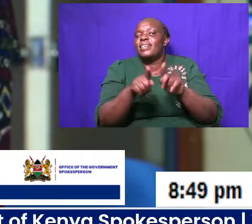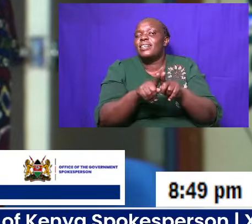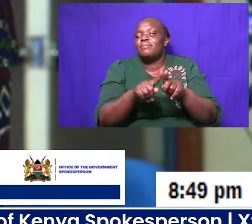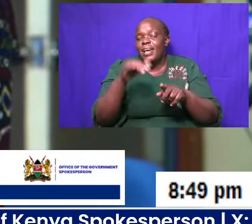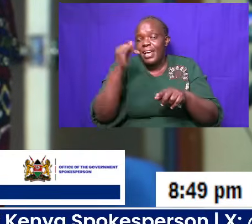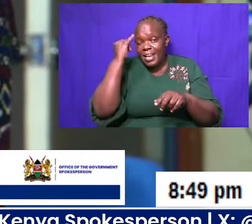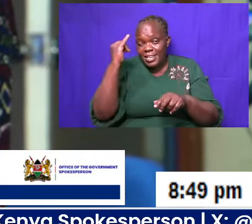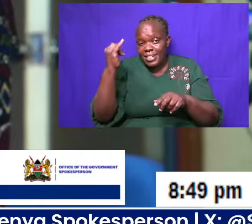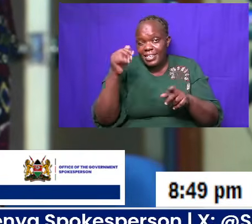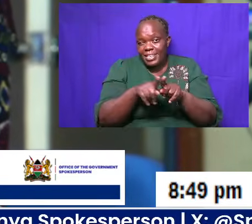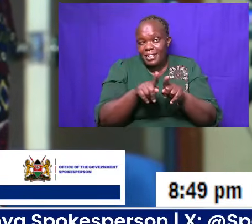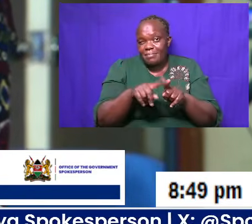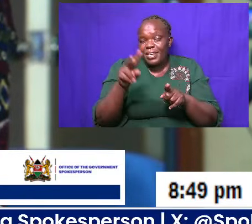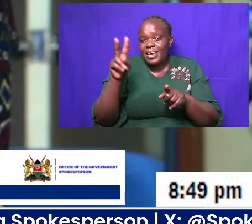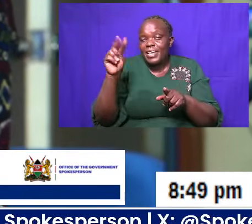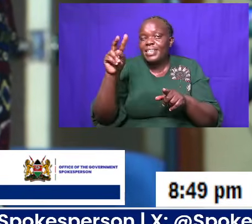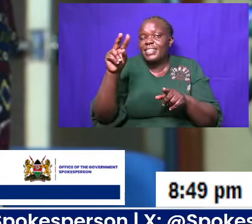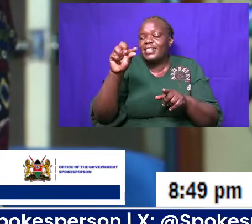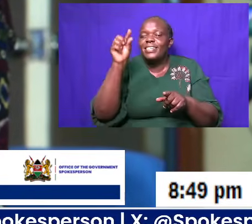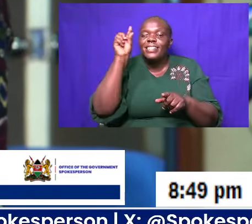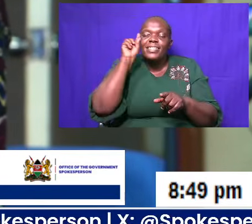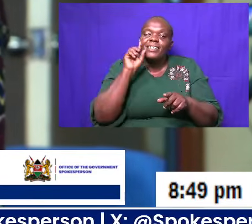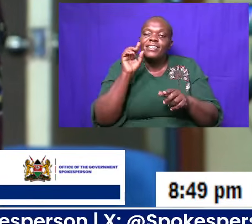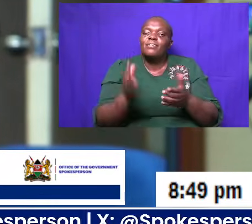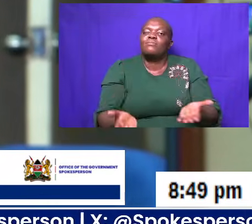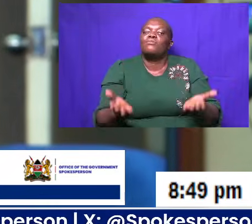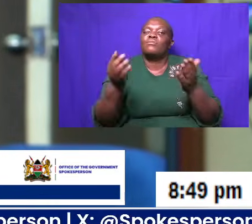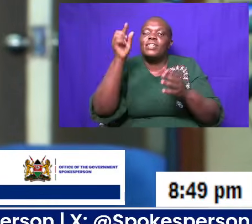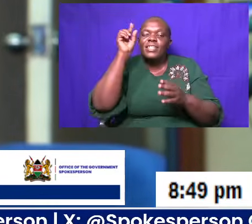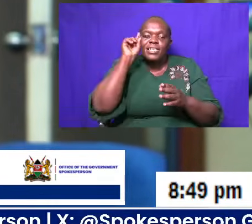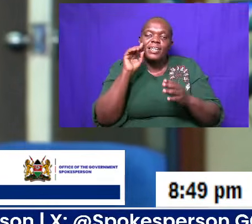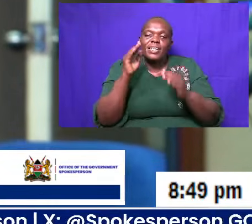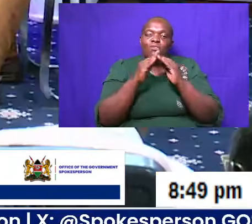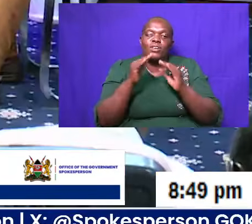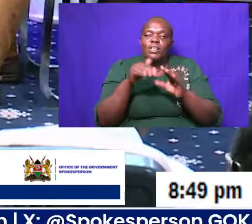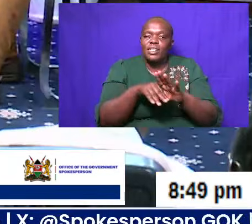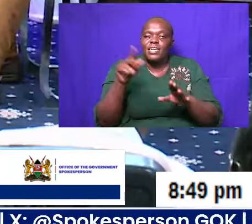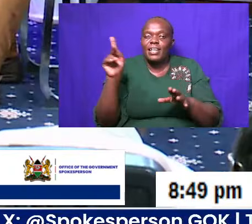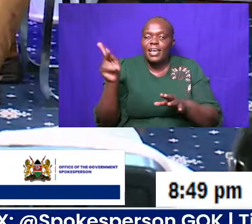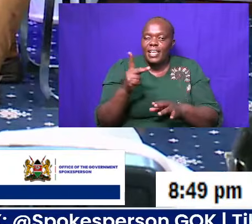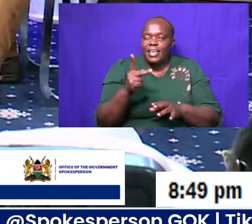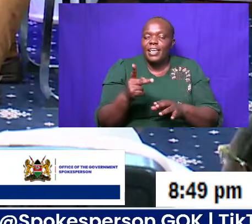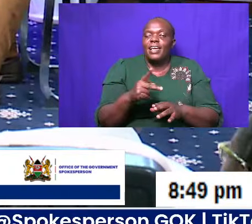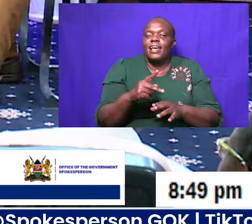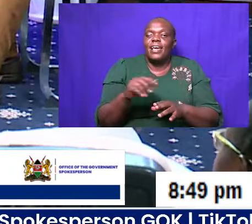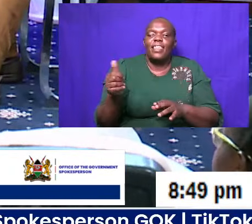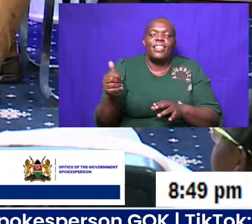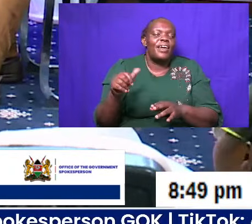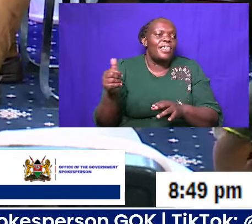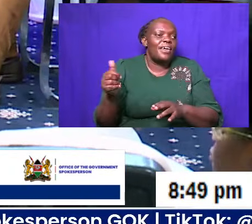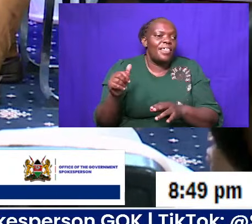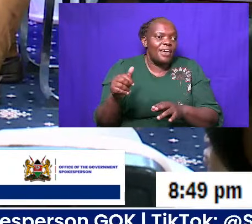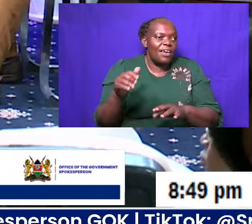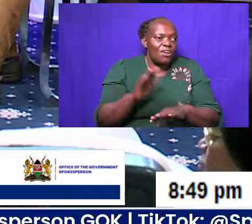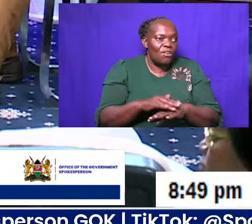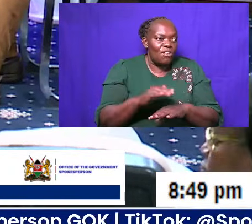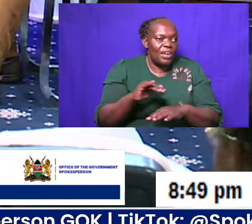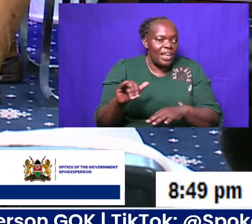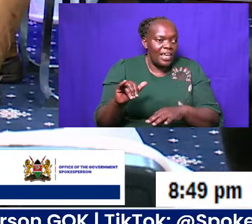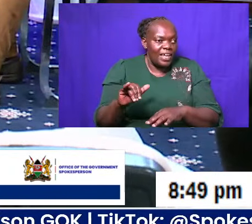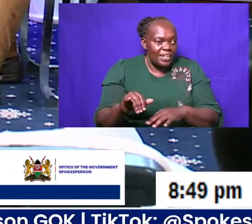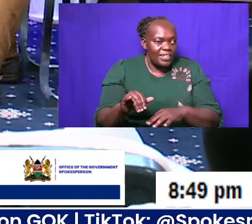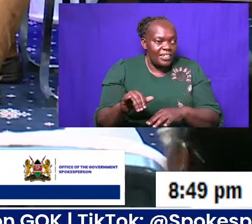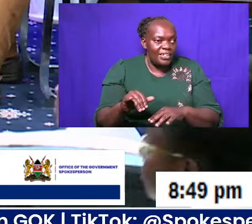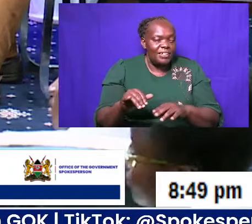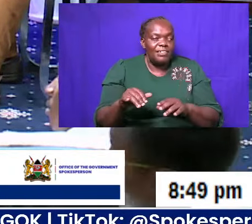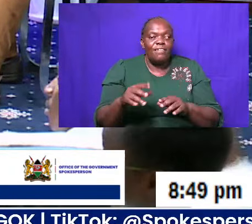does NGC run to promote gender equality in Kenya? Thank you. Let's go to the online section. We hear from the online viewers. Quickly pass on